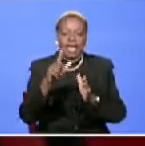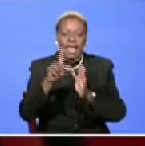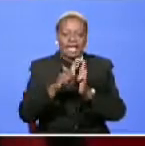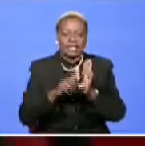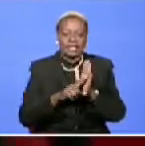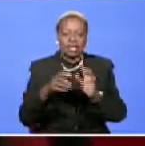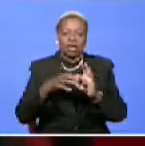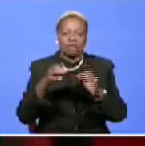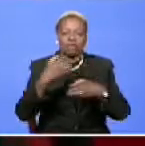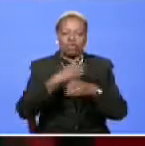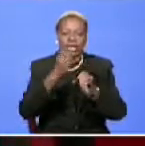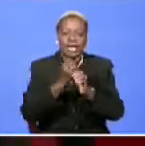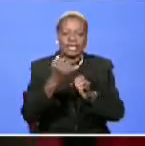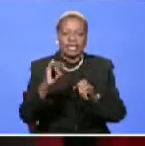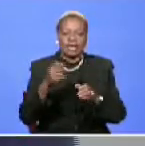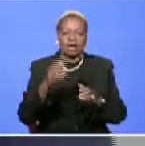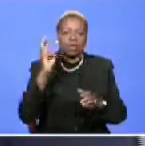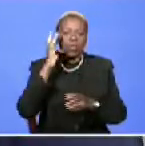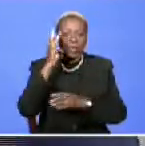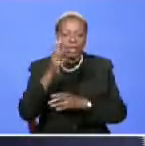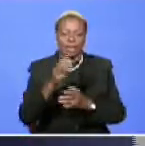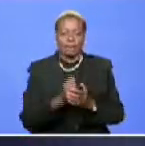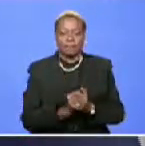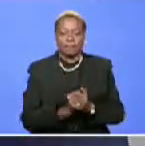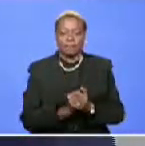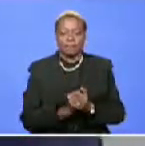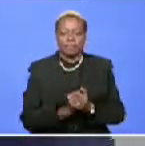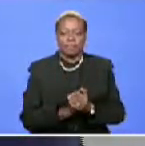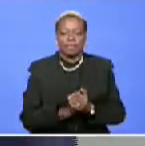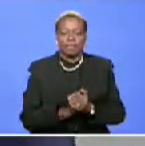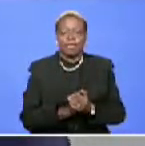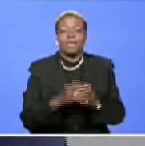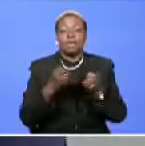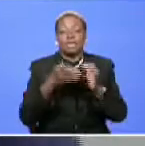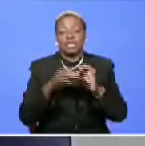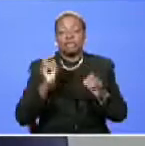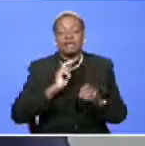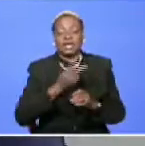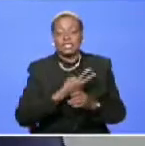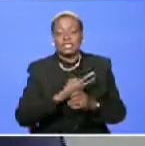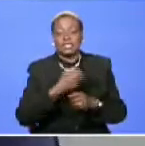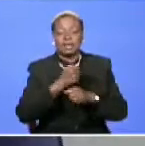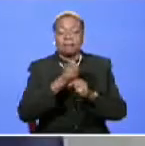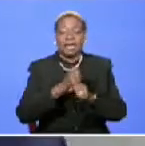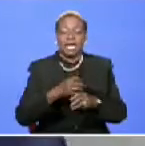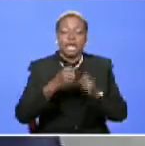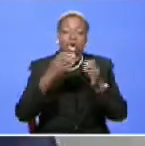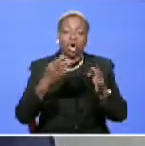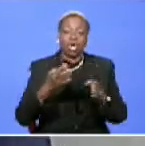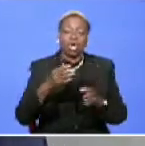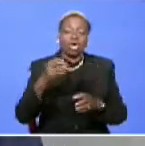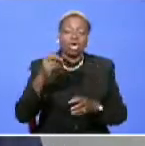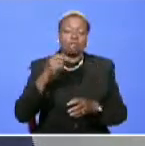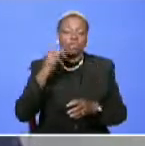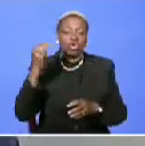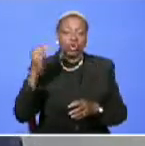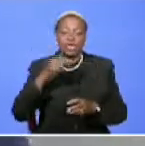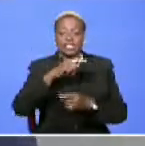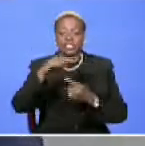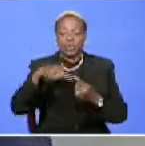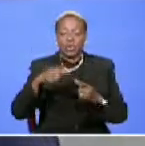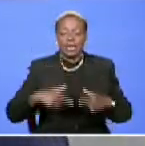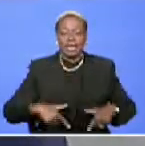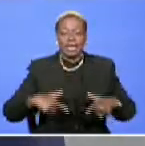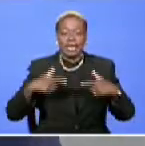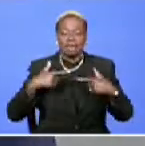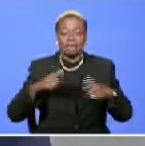will. A lot of us have a lot of voice and make a lot of noise while we are alive, but our voice needs to carry on, and that